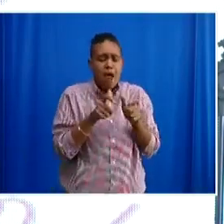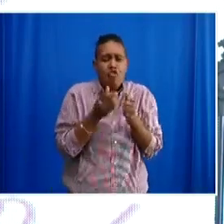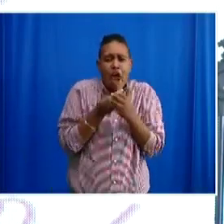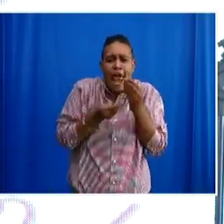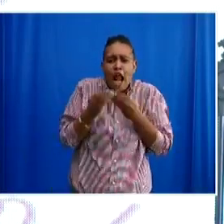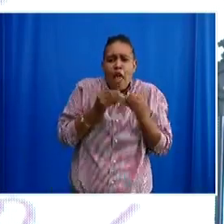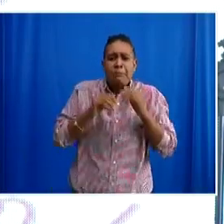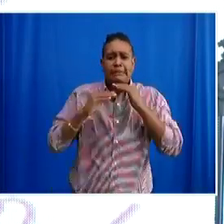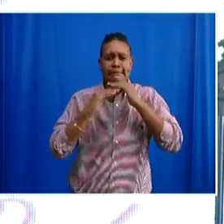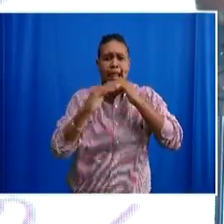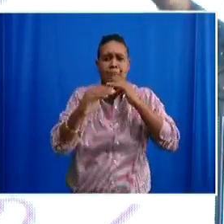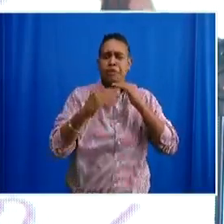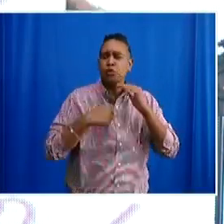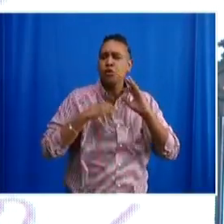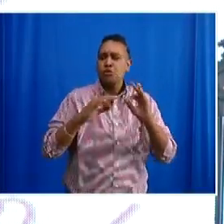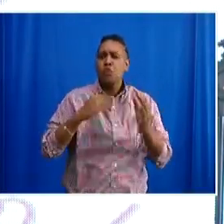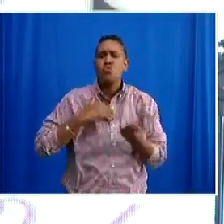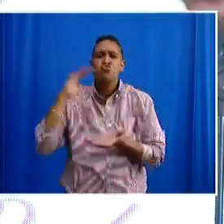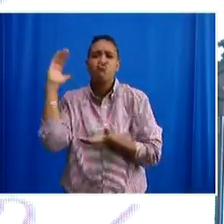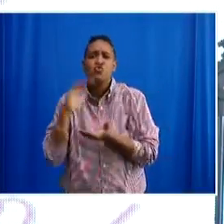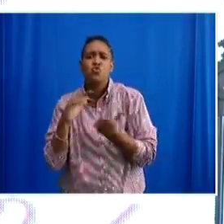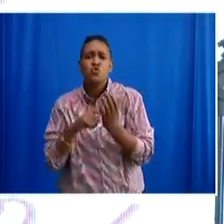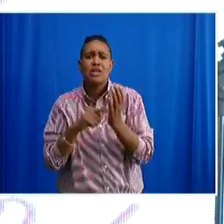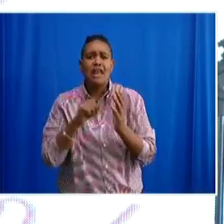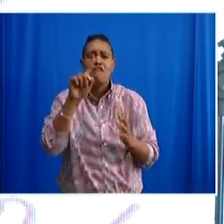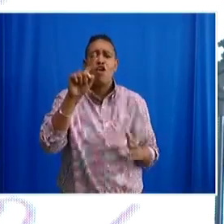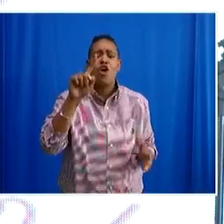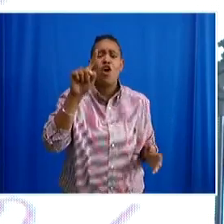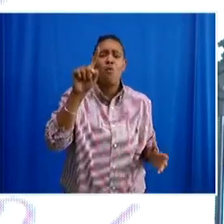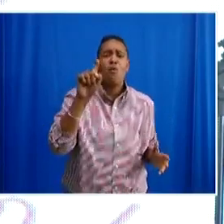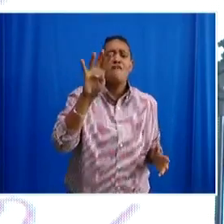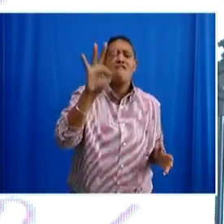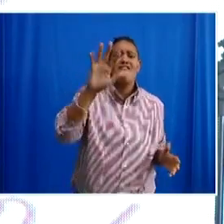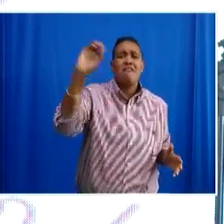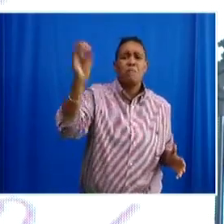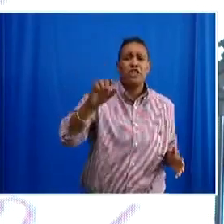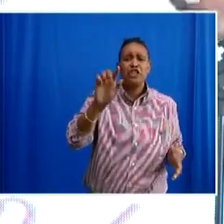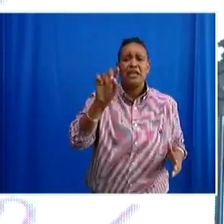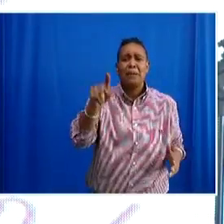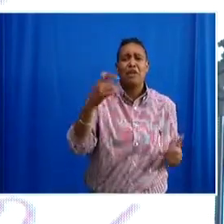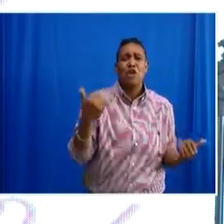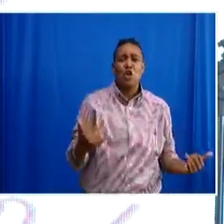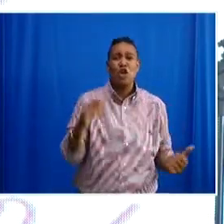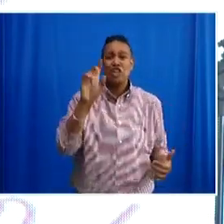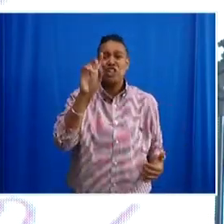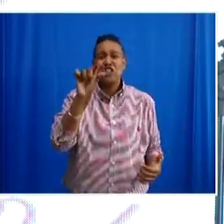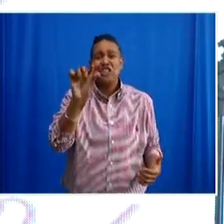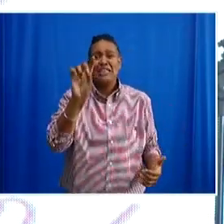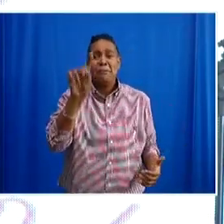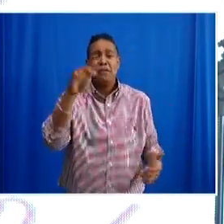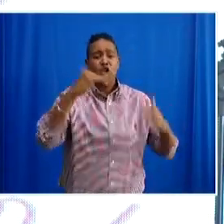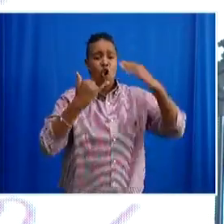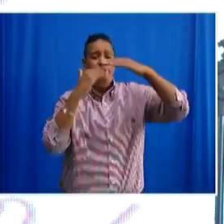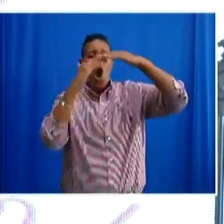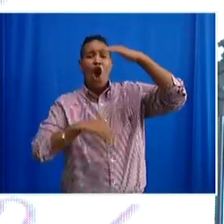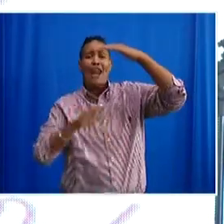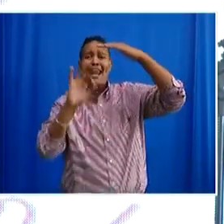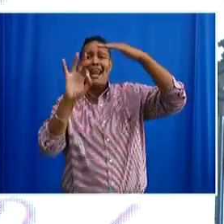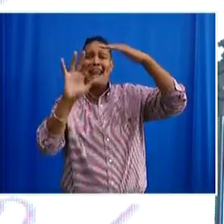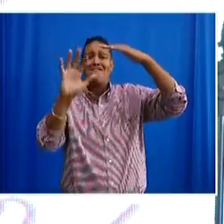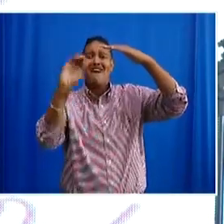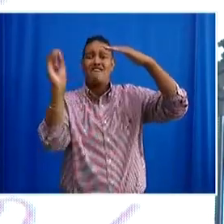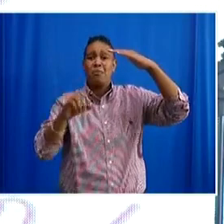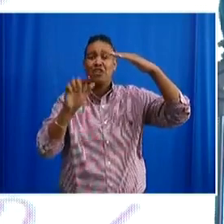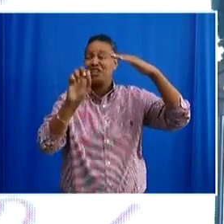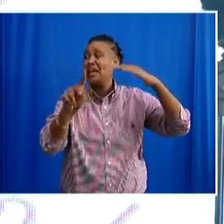stability. We've reduced our debt from 145% of GDP to 95% of GDP. And by the way,